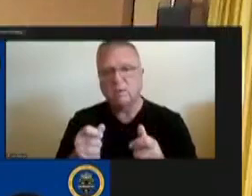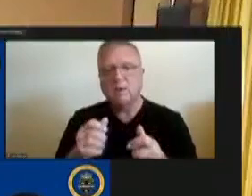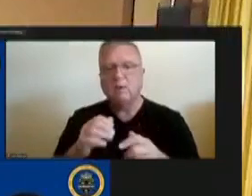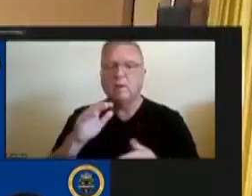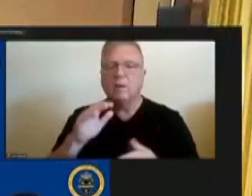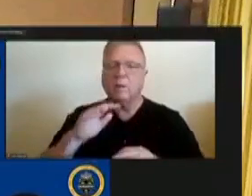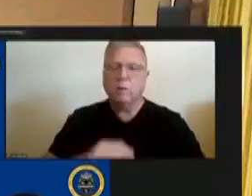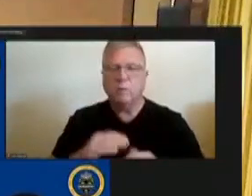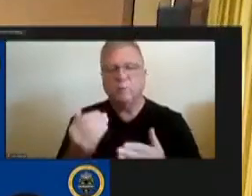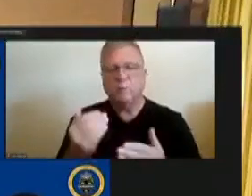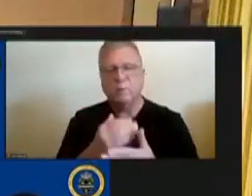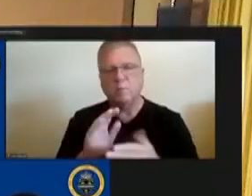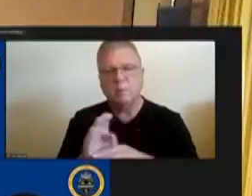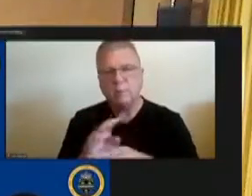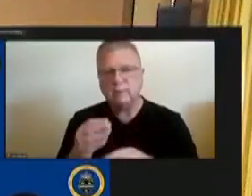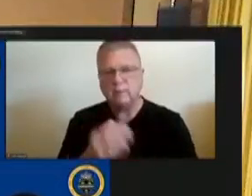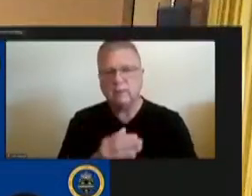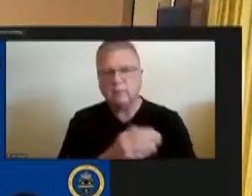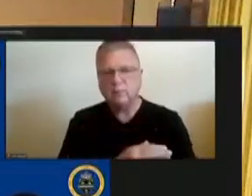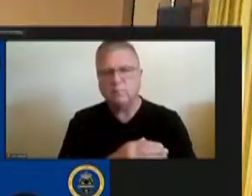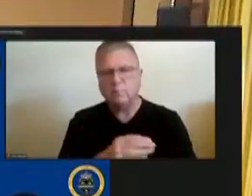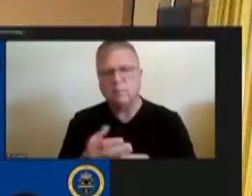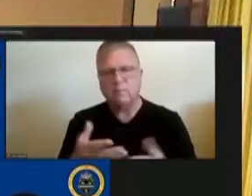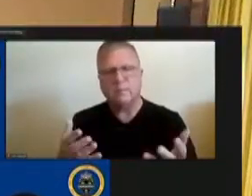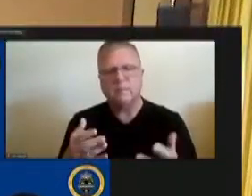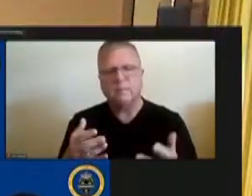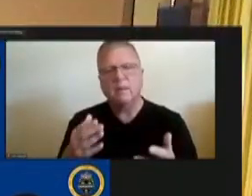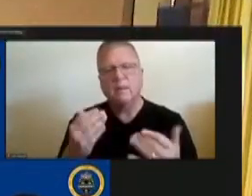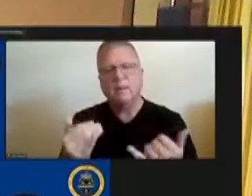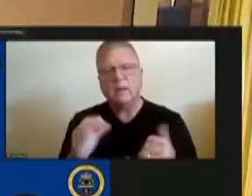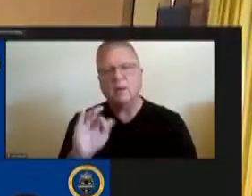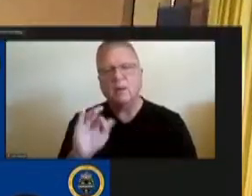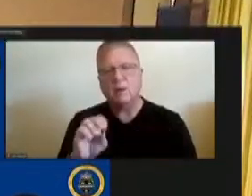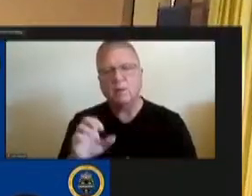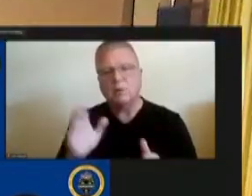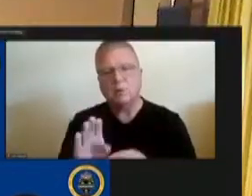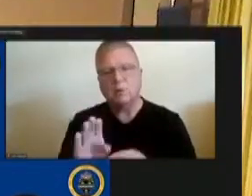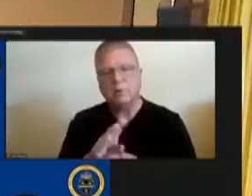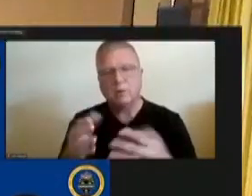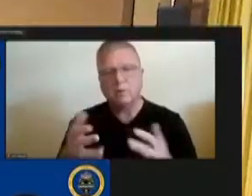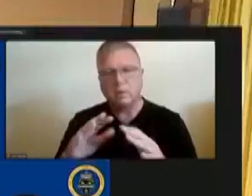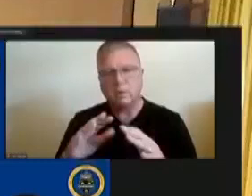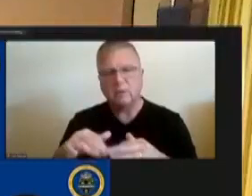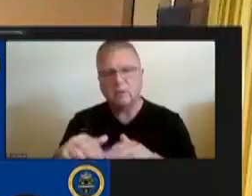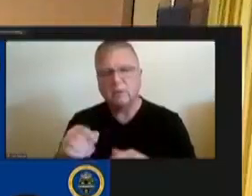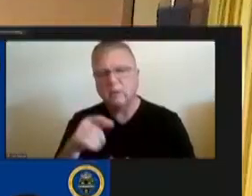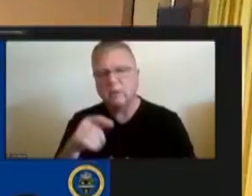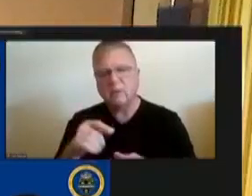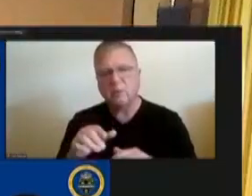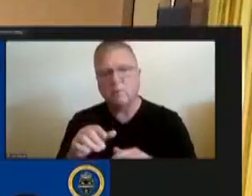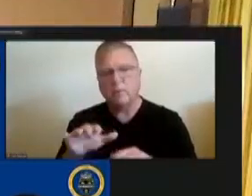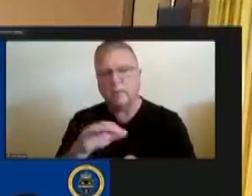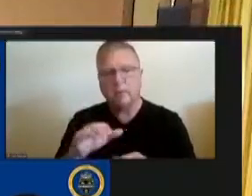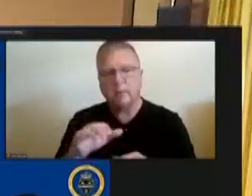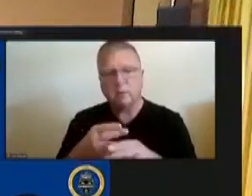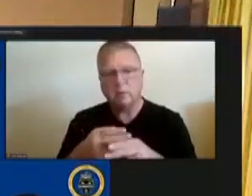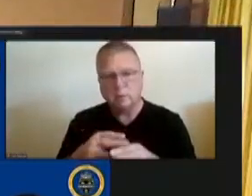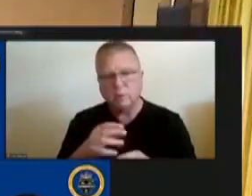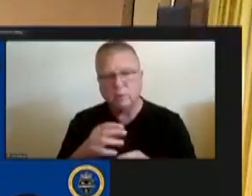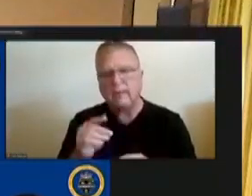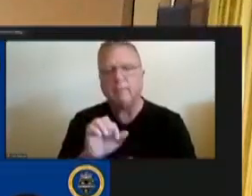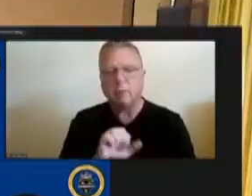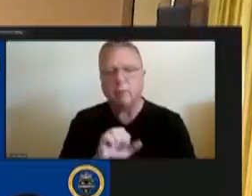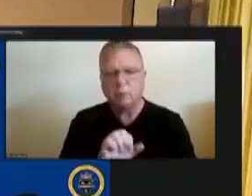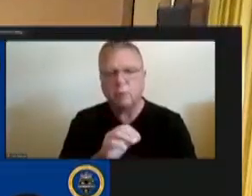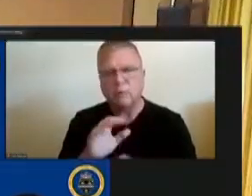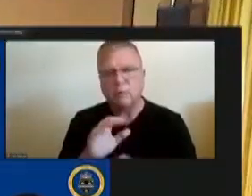and improve the urban form. Under the current code, small businesses already struggling with multiple pressures of labor shortages, the increased presence of